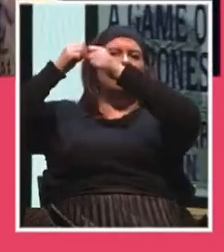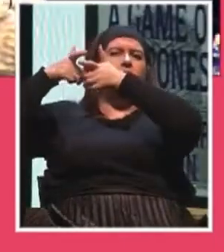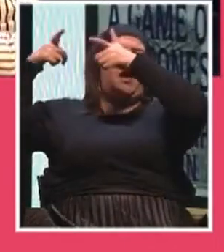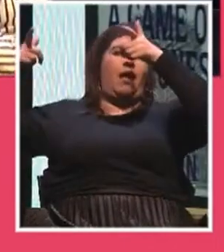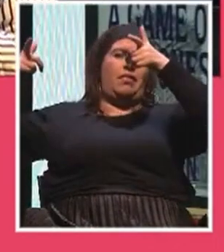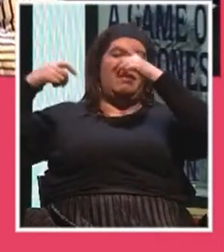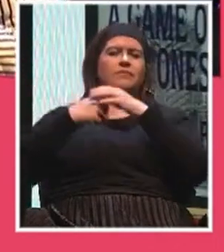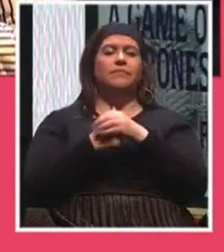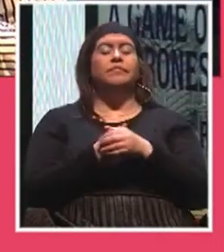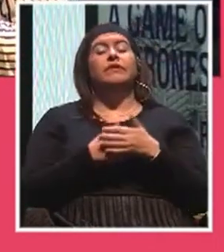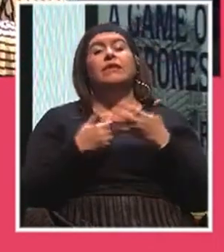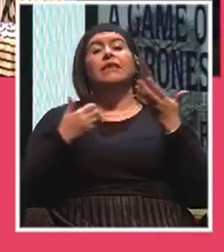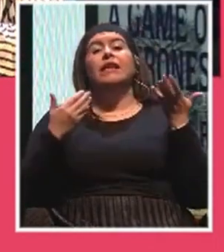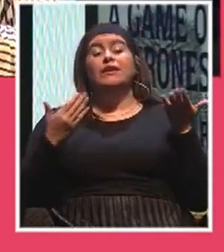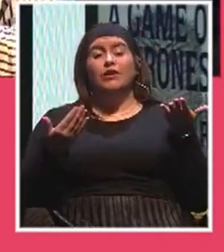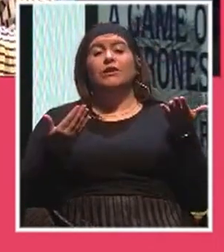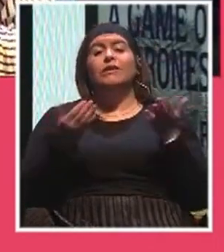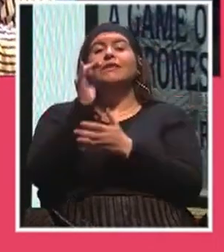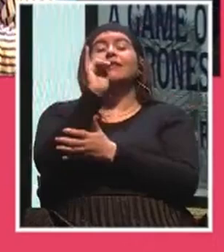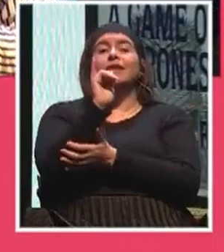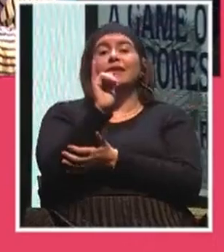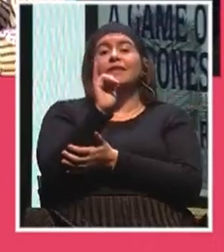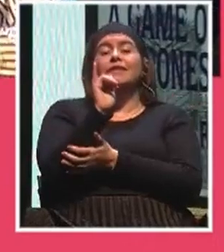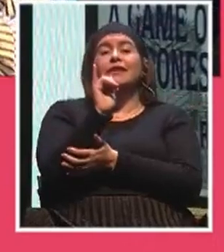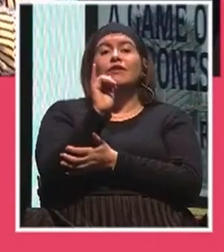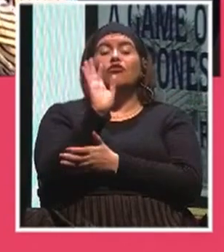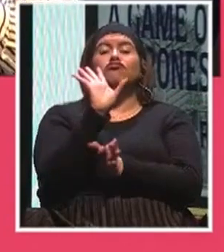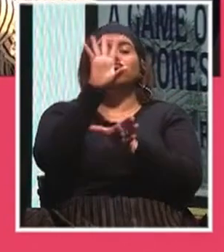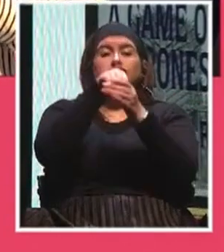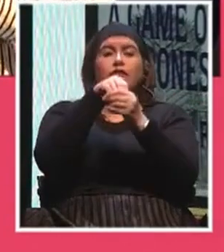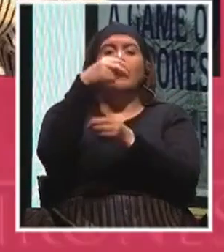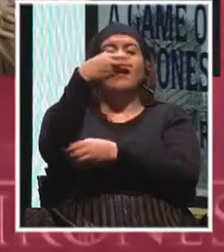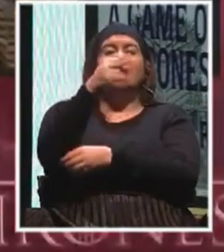So I went to HBO in 2008.